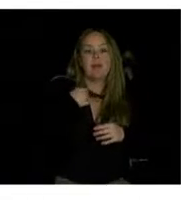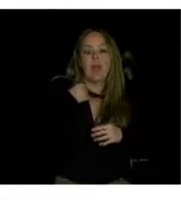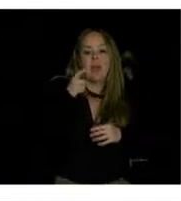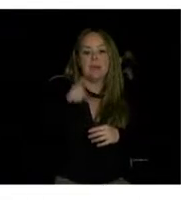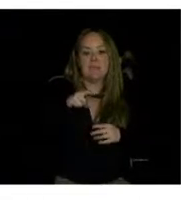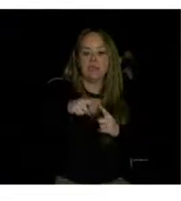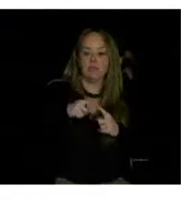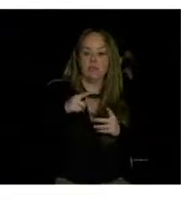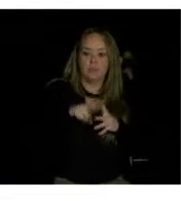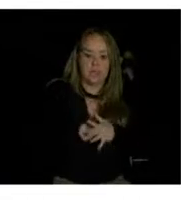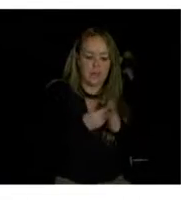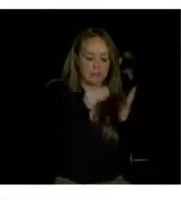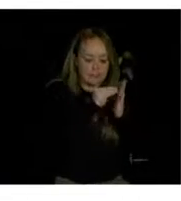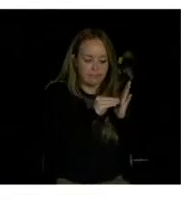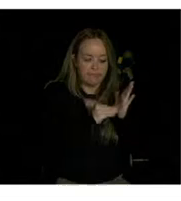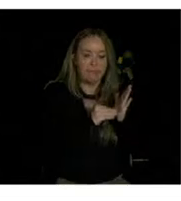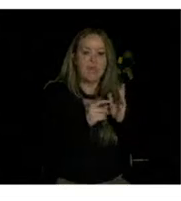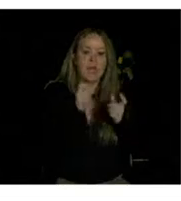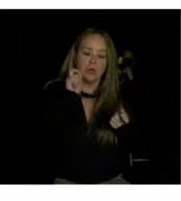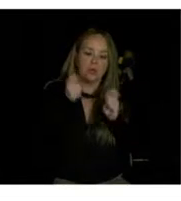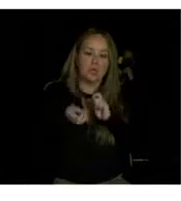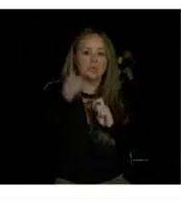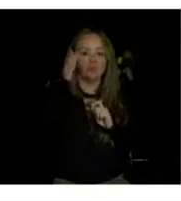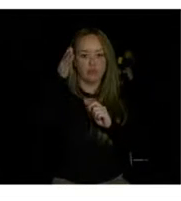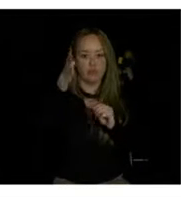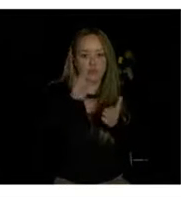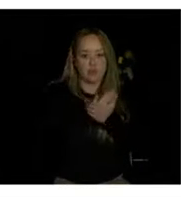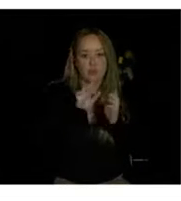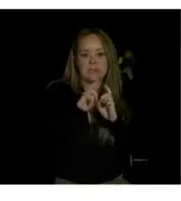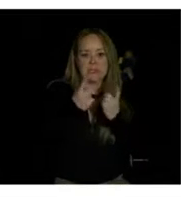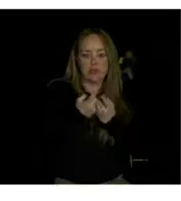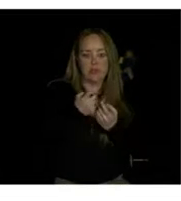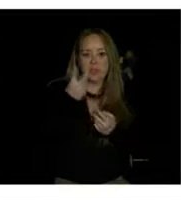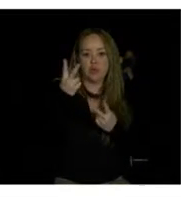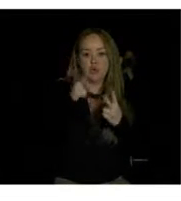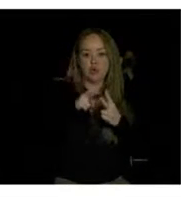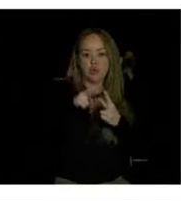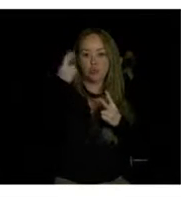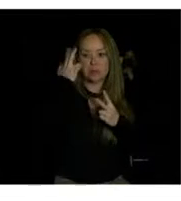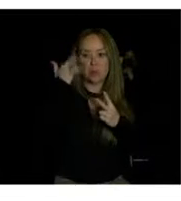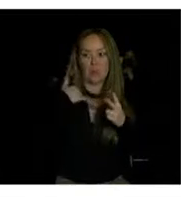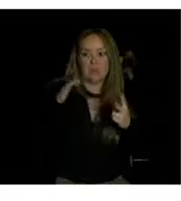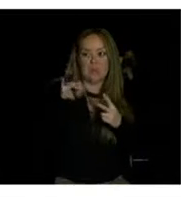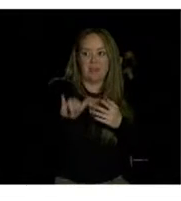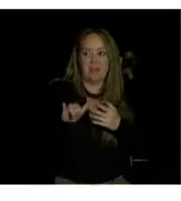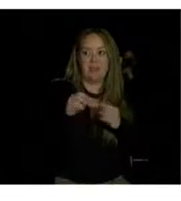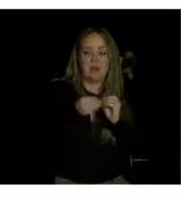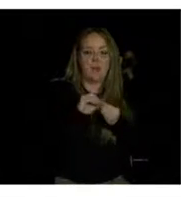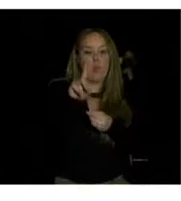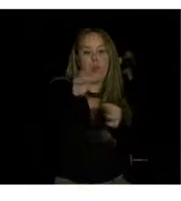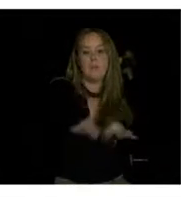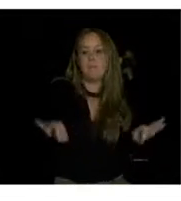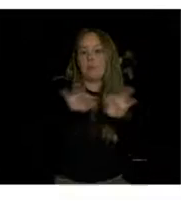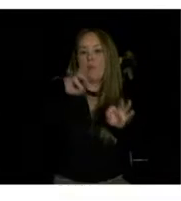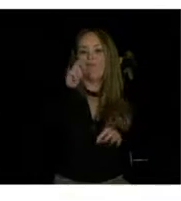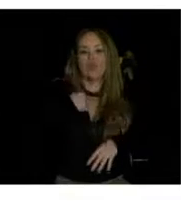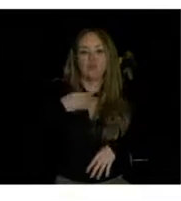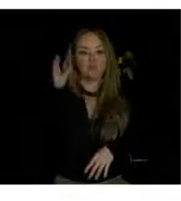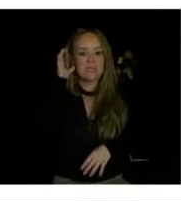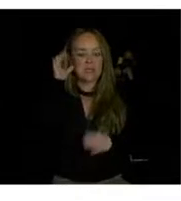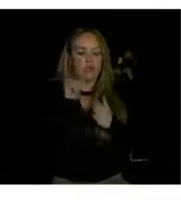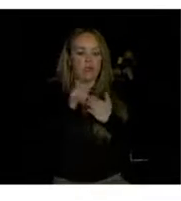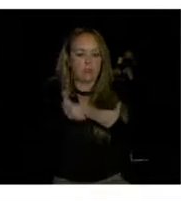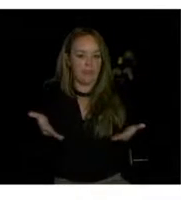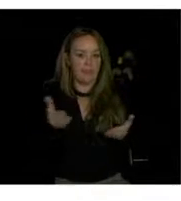to chart the future course of the school district? So there was two reasons why we did this. Number one, it was important for us to hear